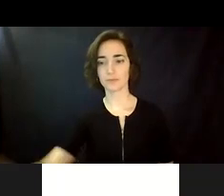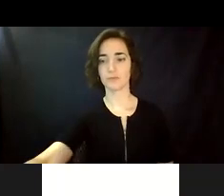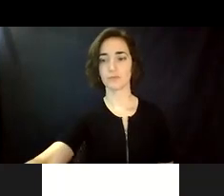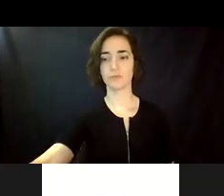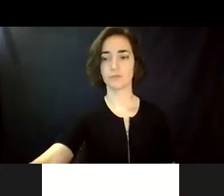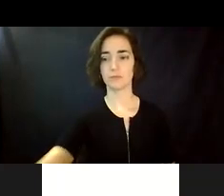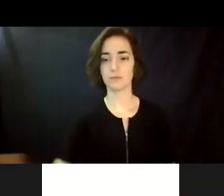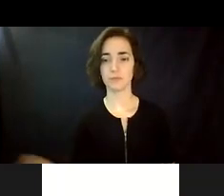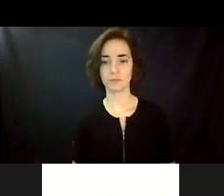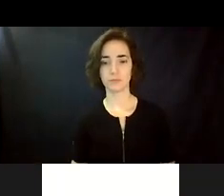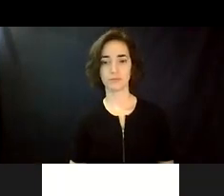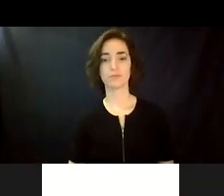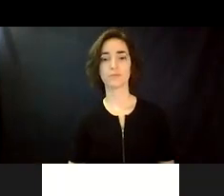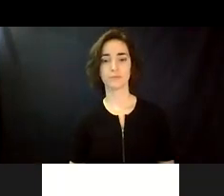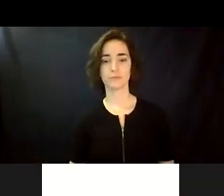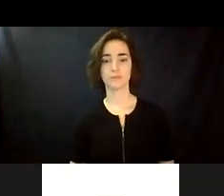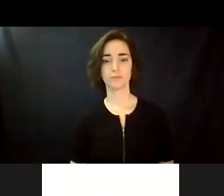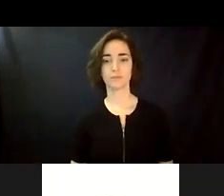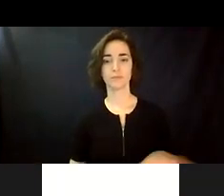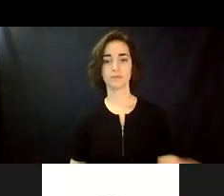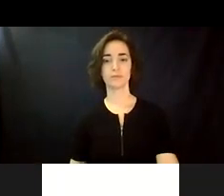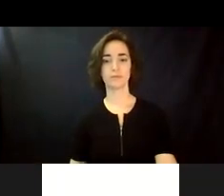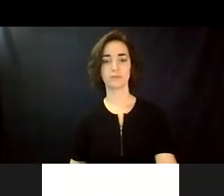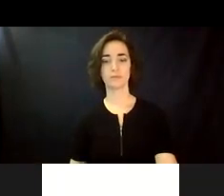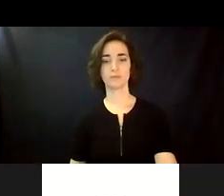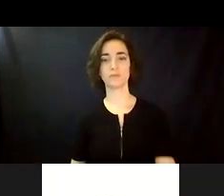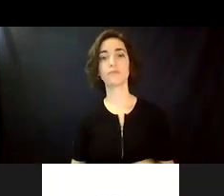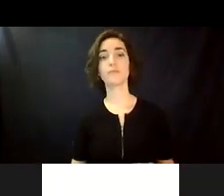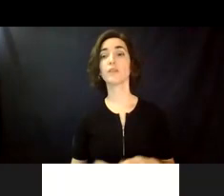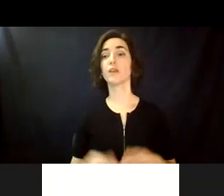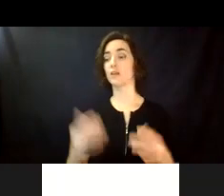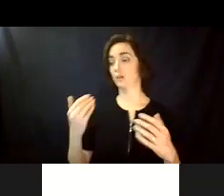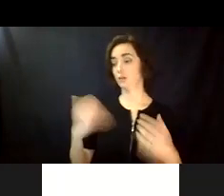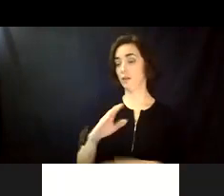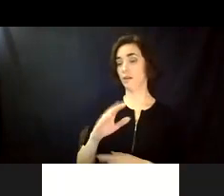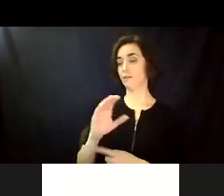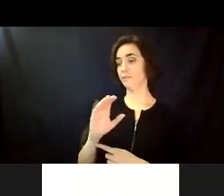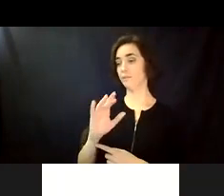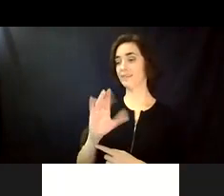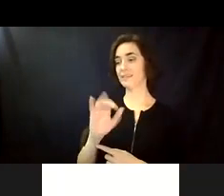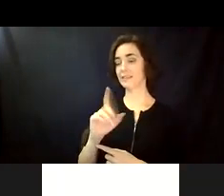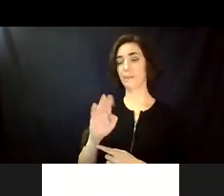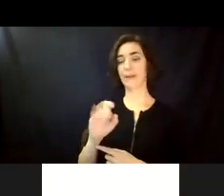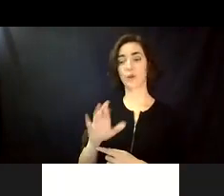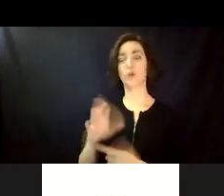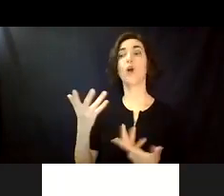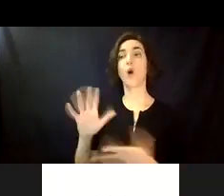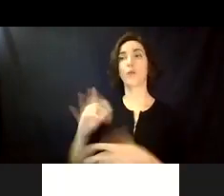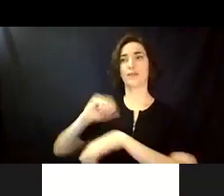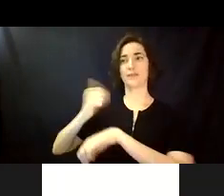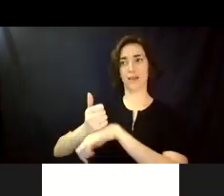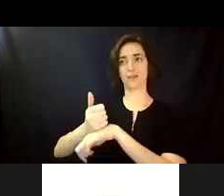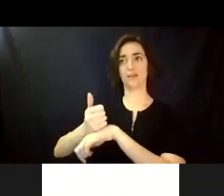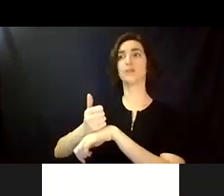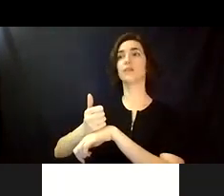Hi, it's Gerlinde Beckers at Southeastern. We've already had a remote on-campus COVID testing where they brought to our site,